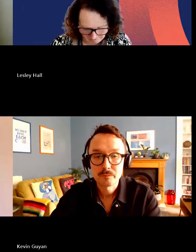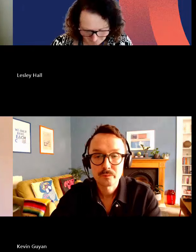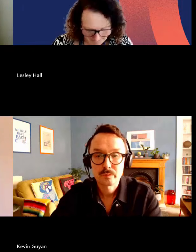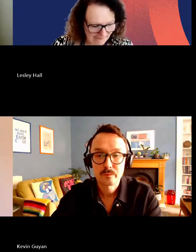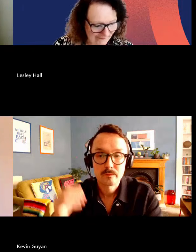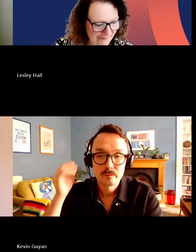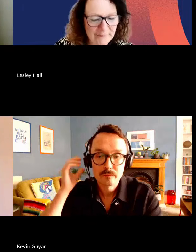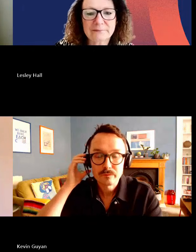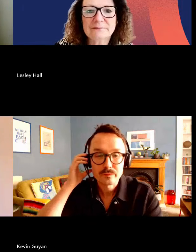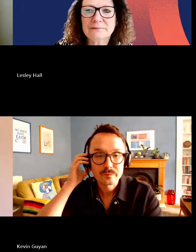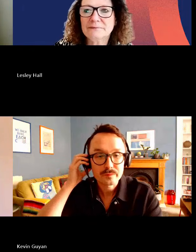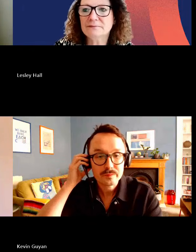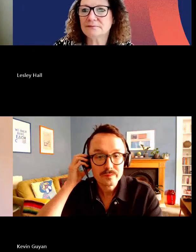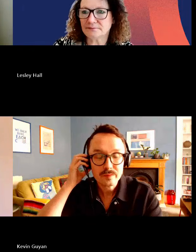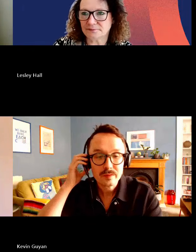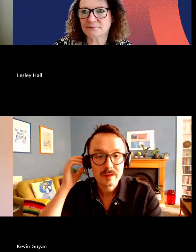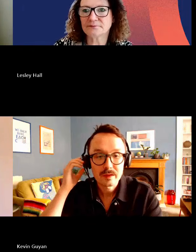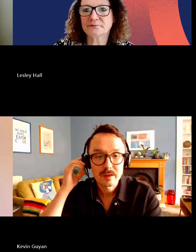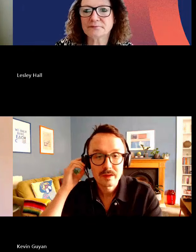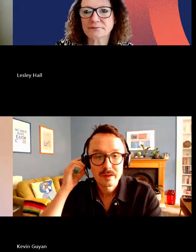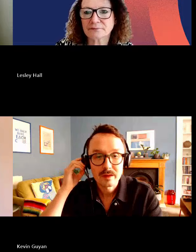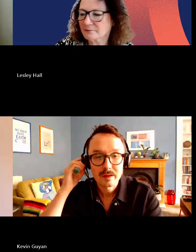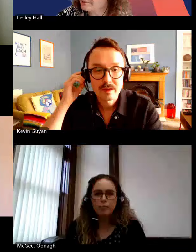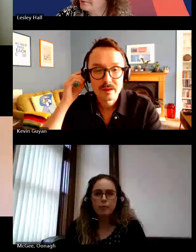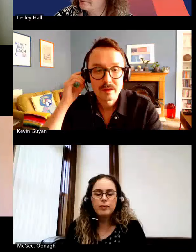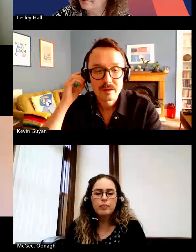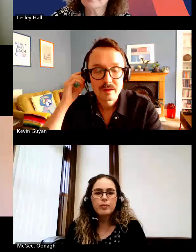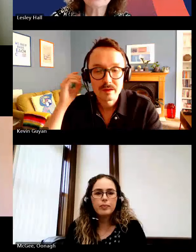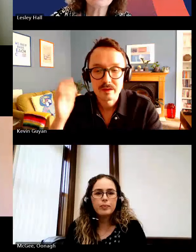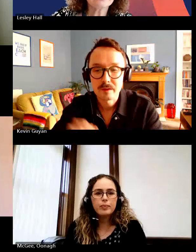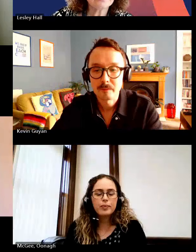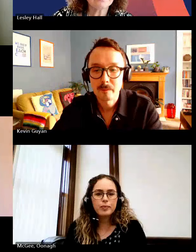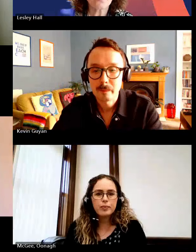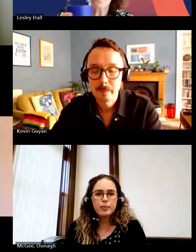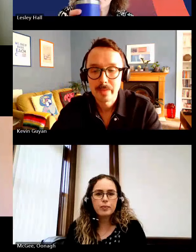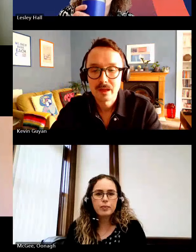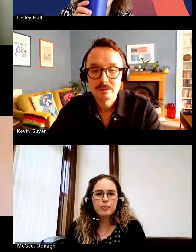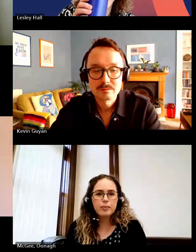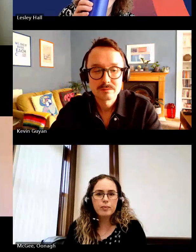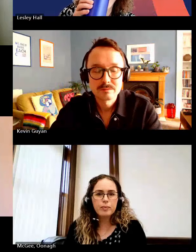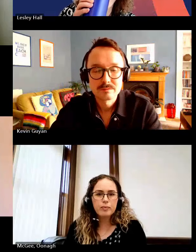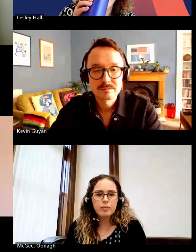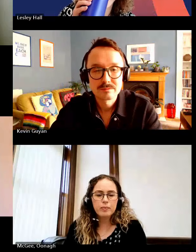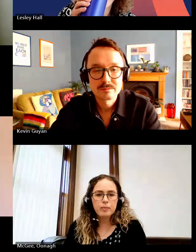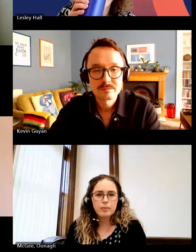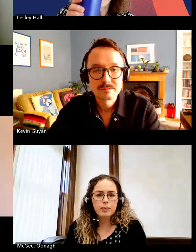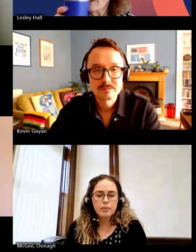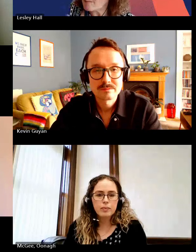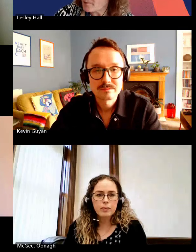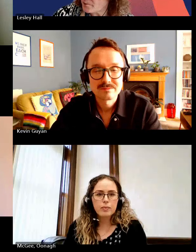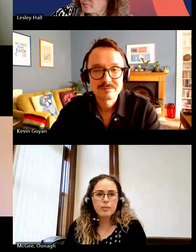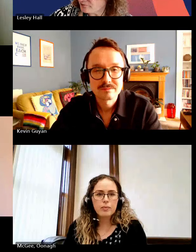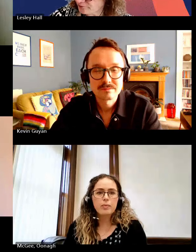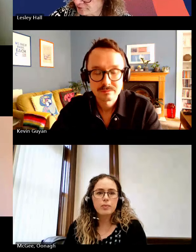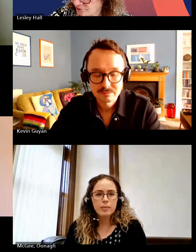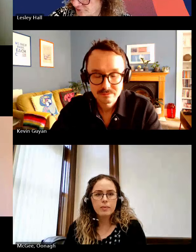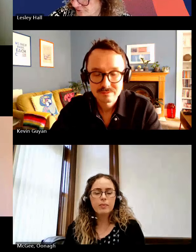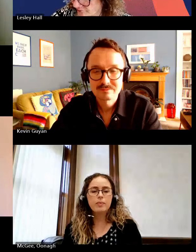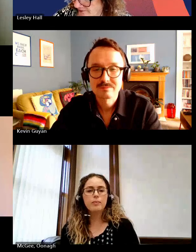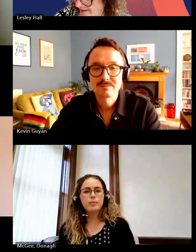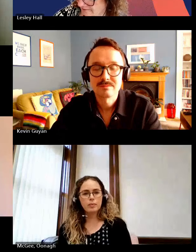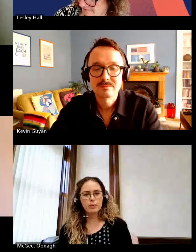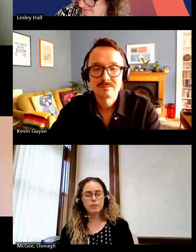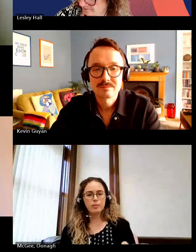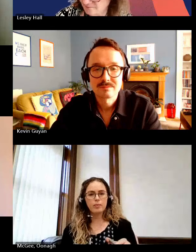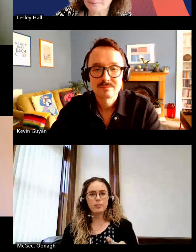in the chat. I'll keep an eye on the chat to see if there's any questions while Kevin gives his presentation, and